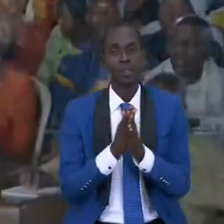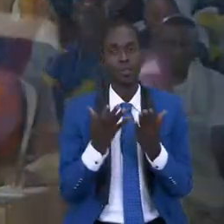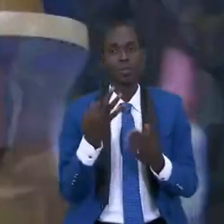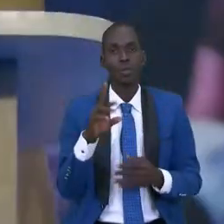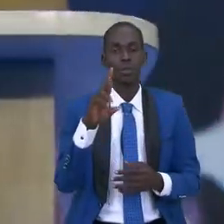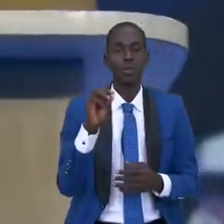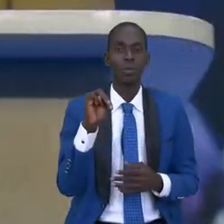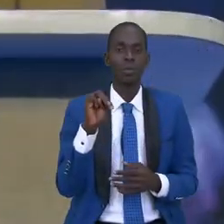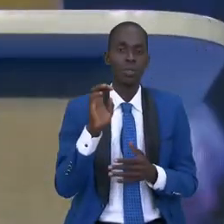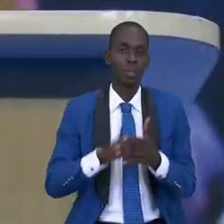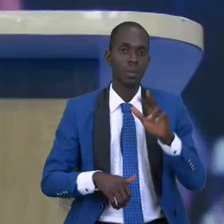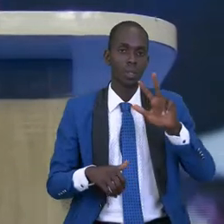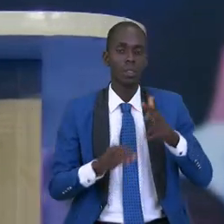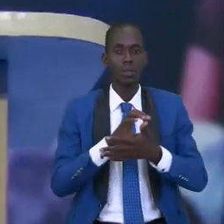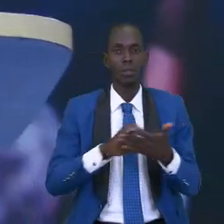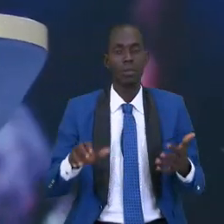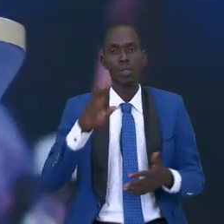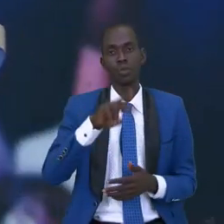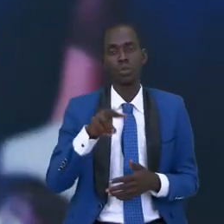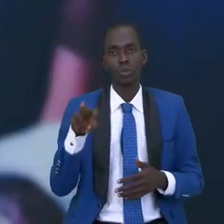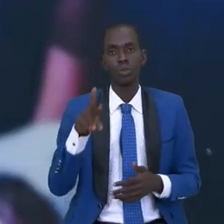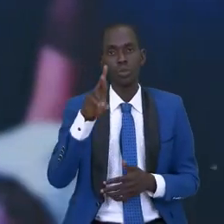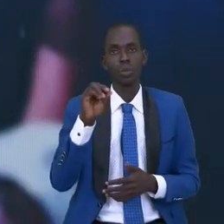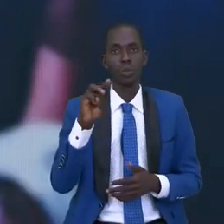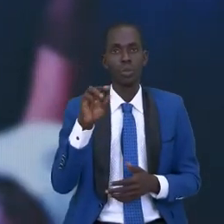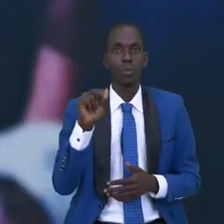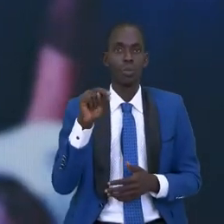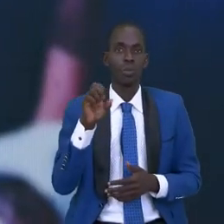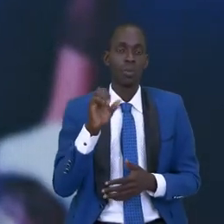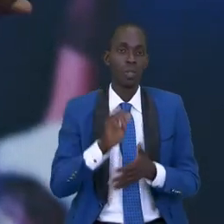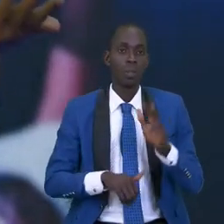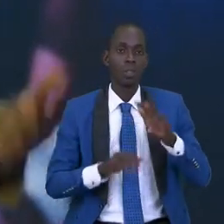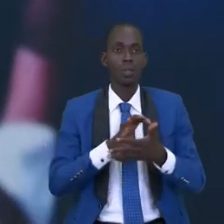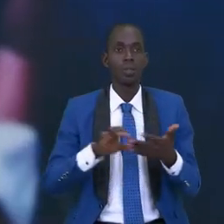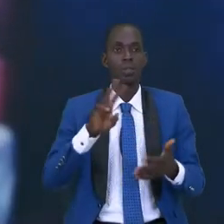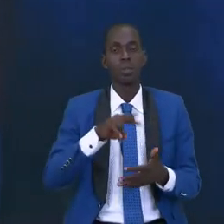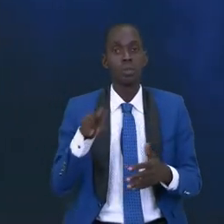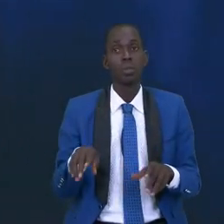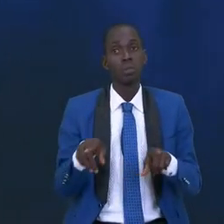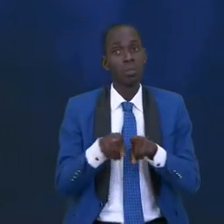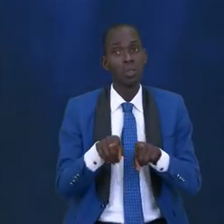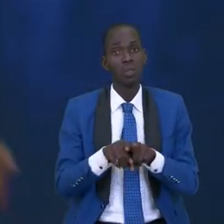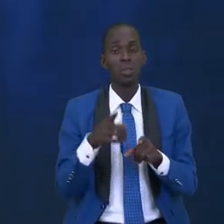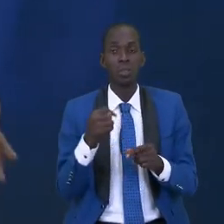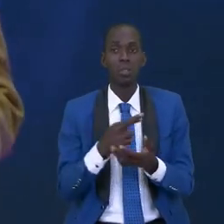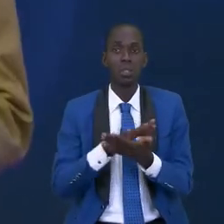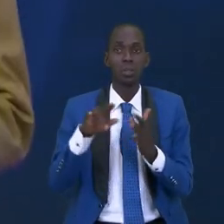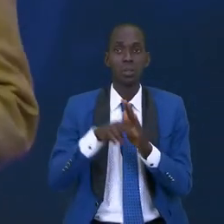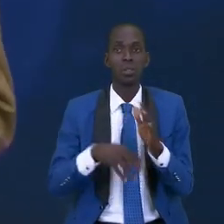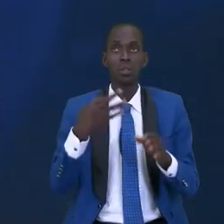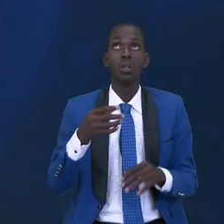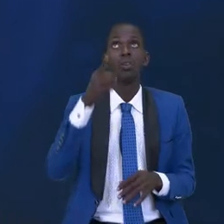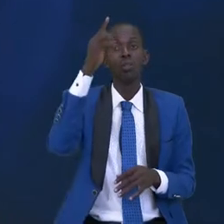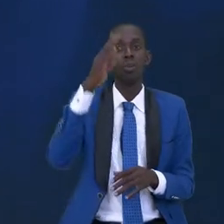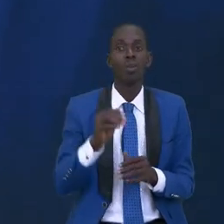3, reading from verse 22, it says, even the righteousness of God, which is